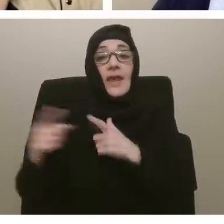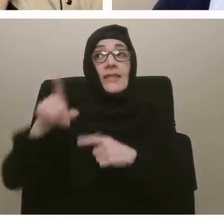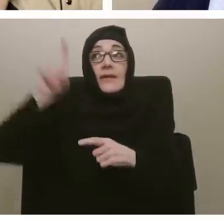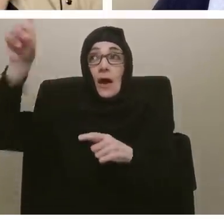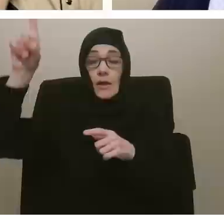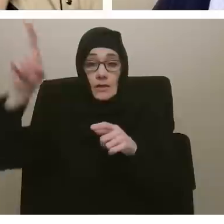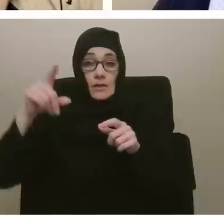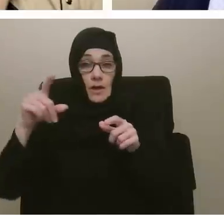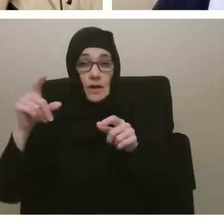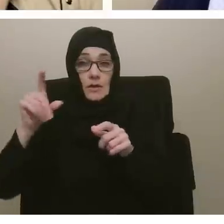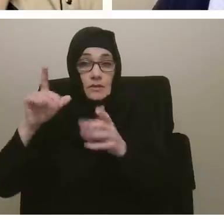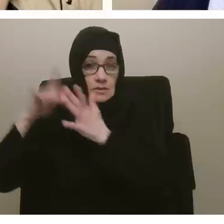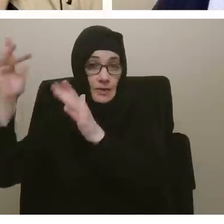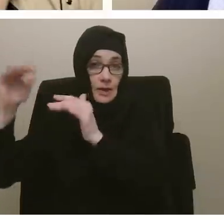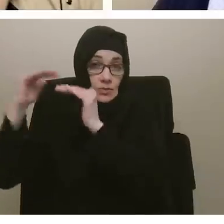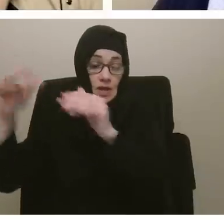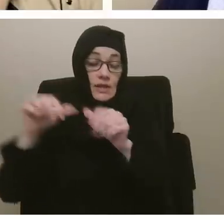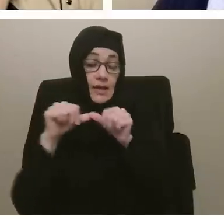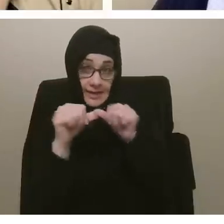says,